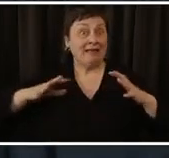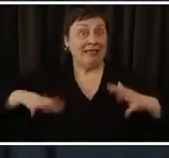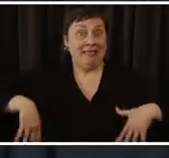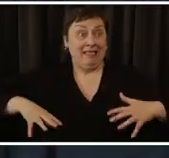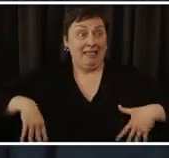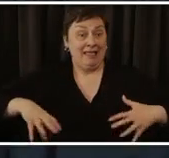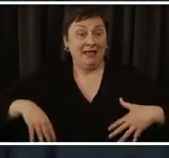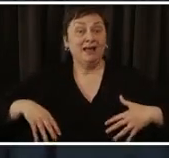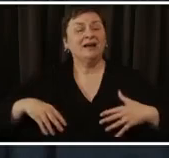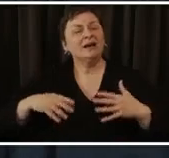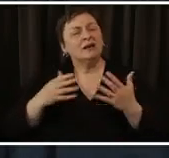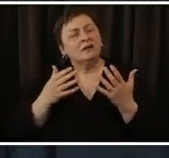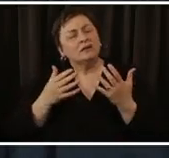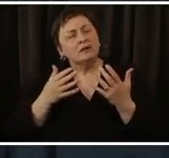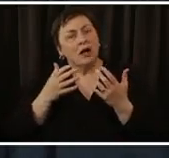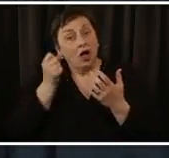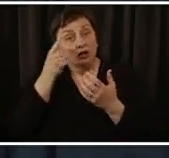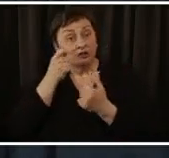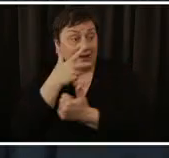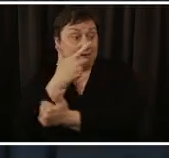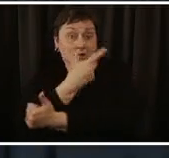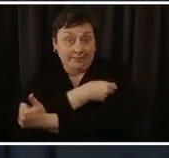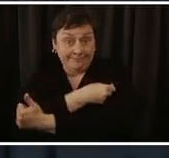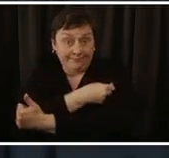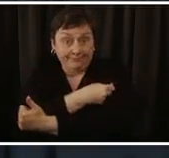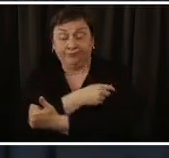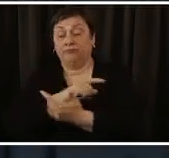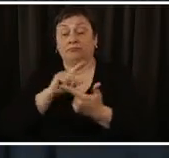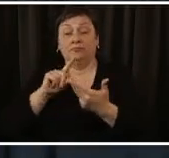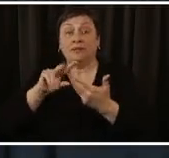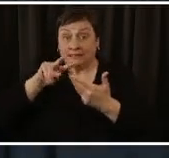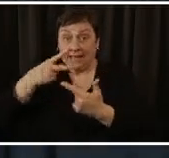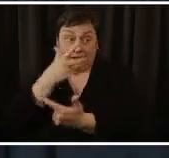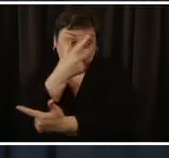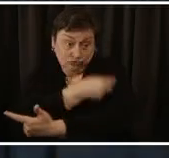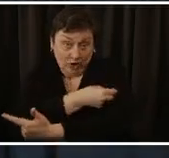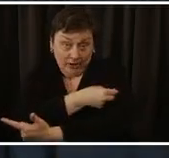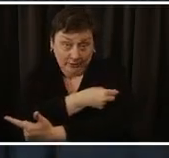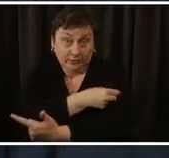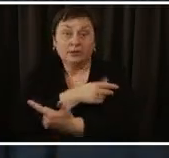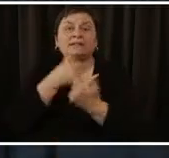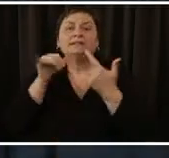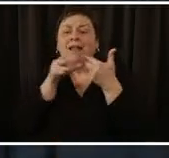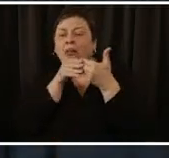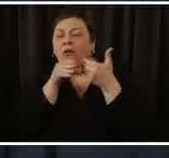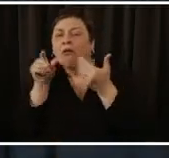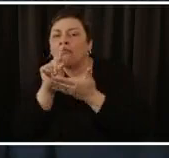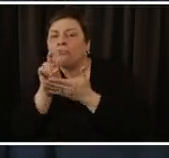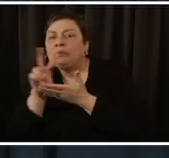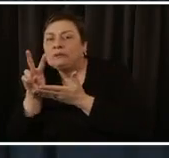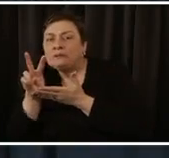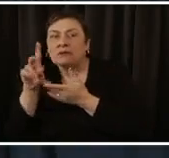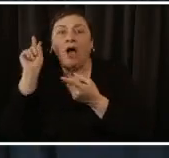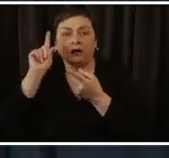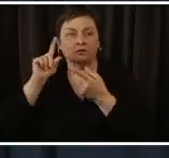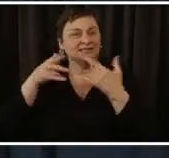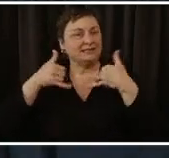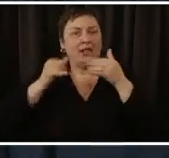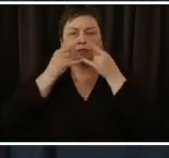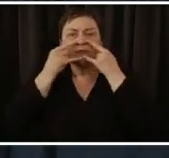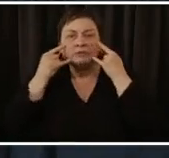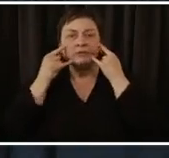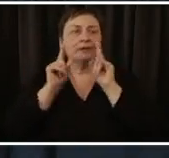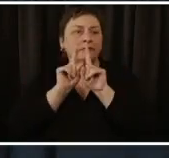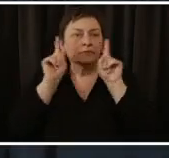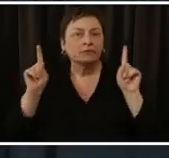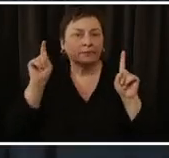you're fully protected, this pandemic is not over for you, right? The threat may have abated for people who are fully